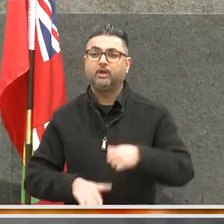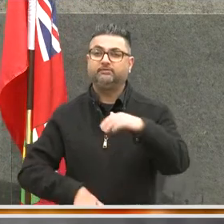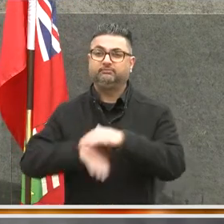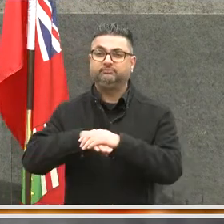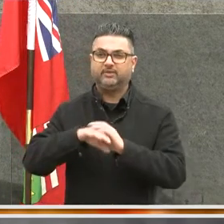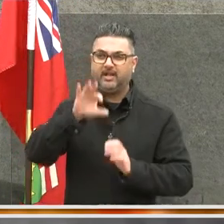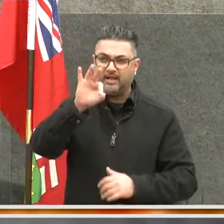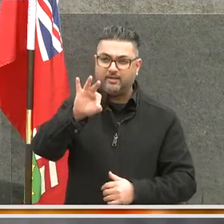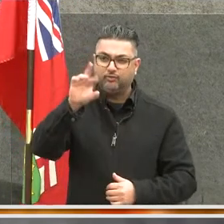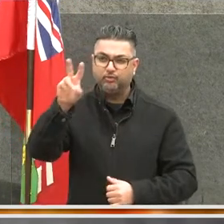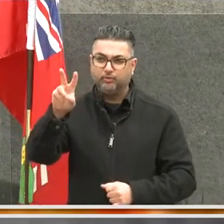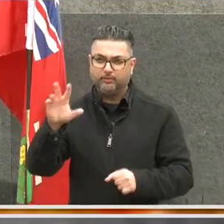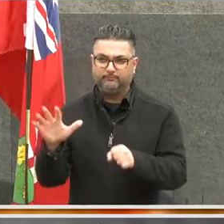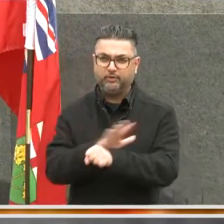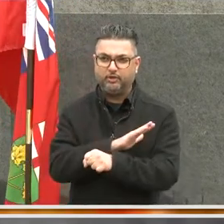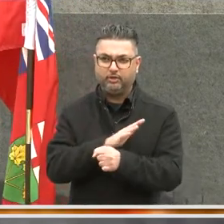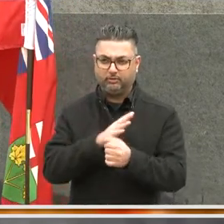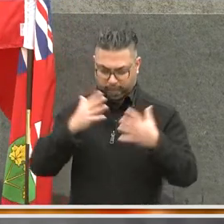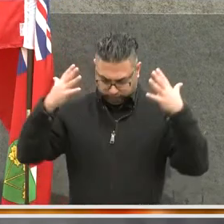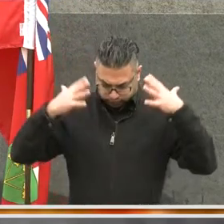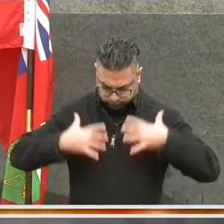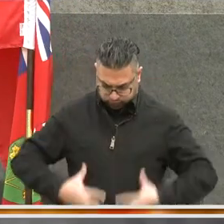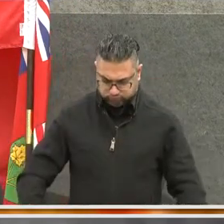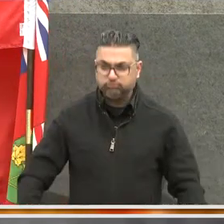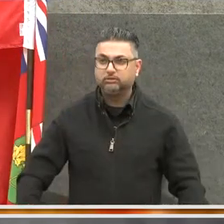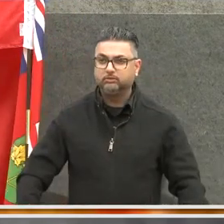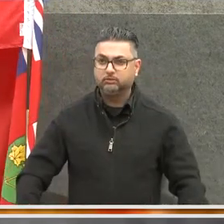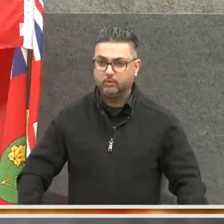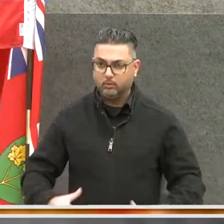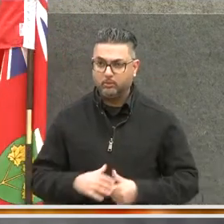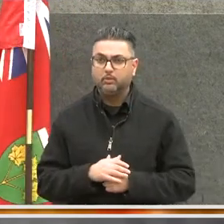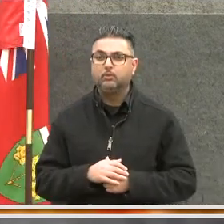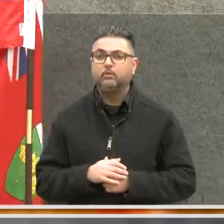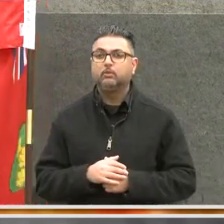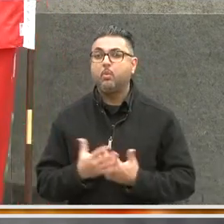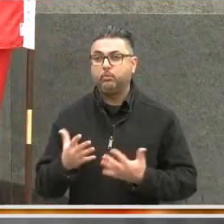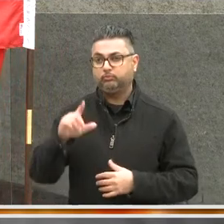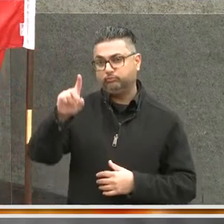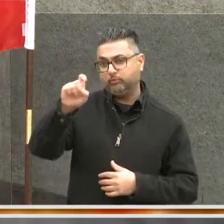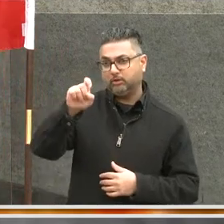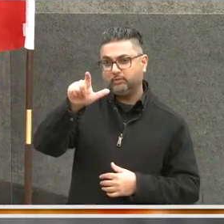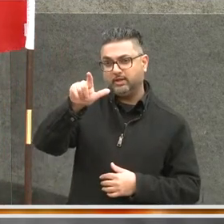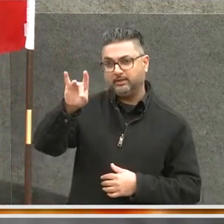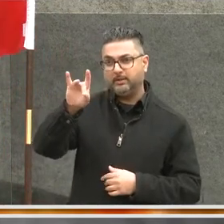or 128 paratroopers, passengers.